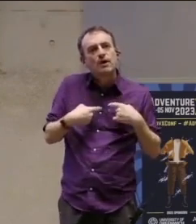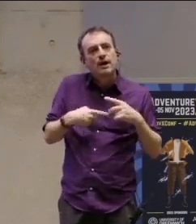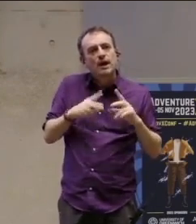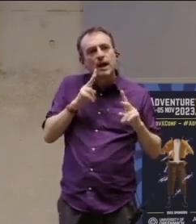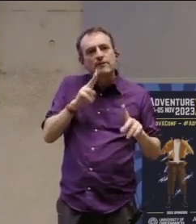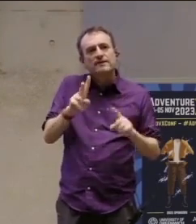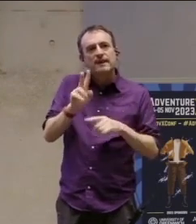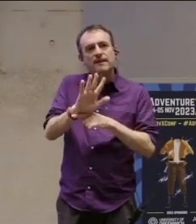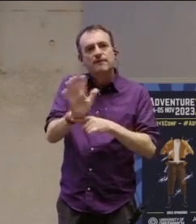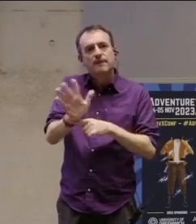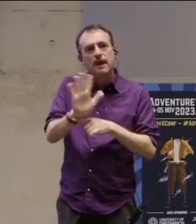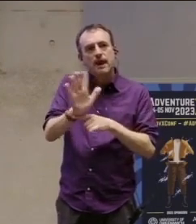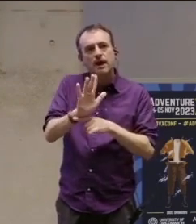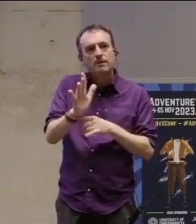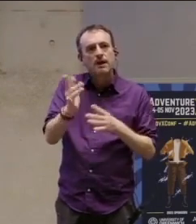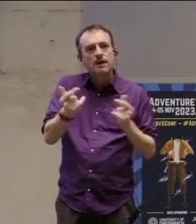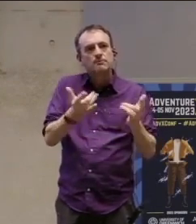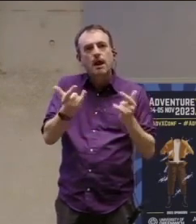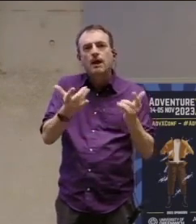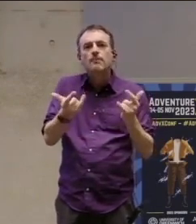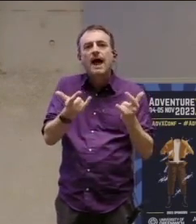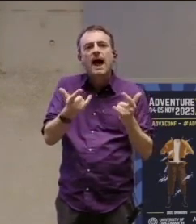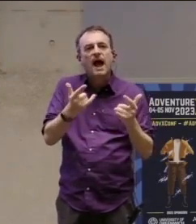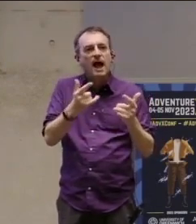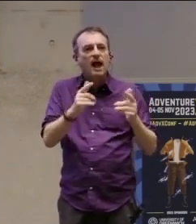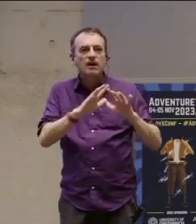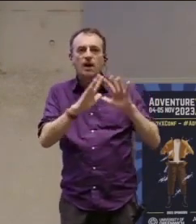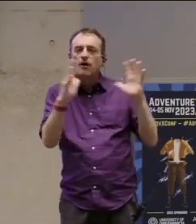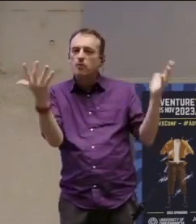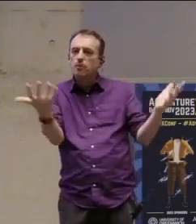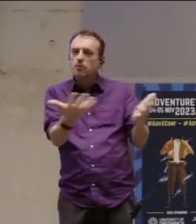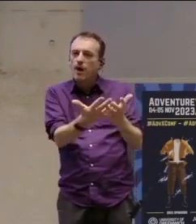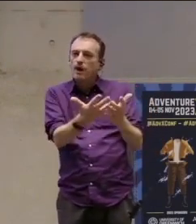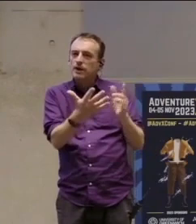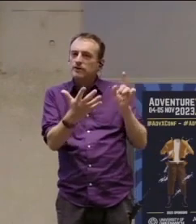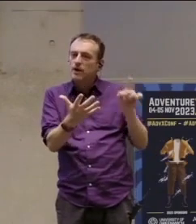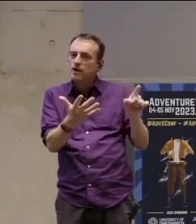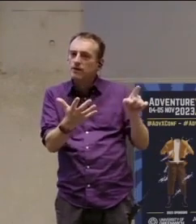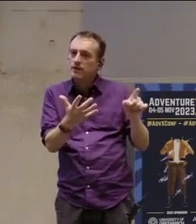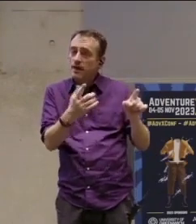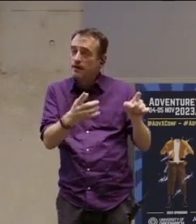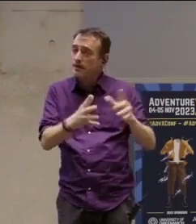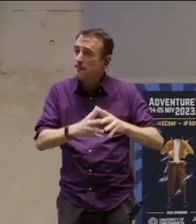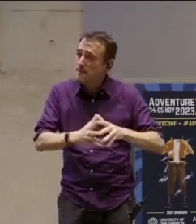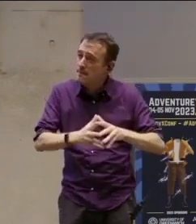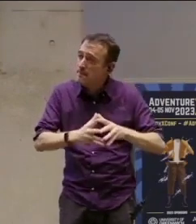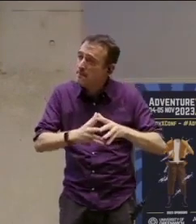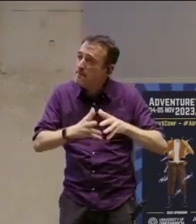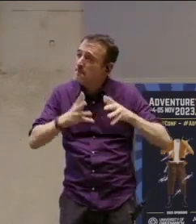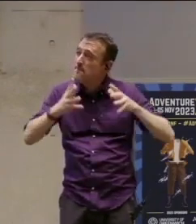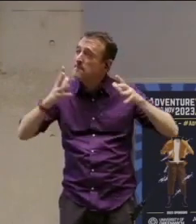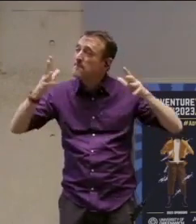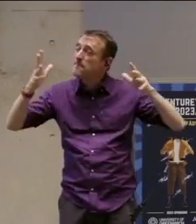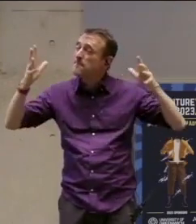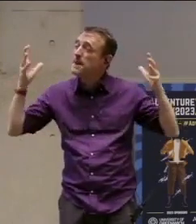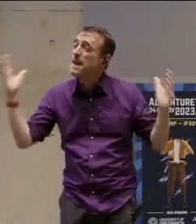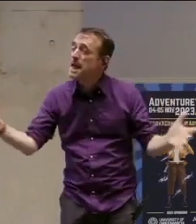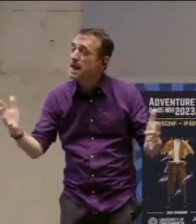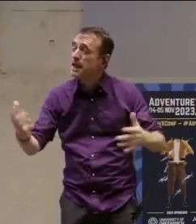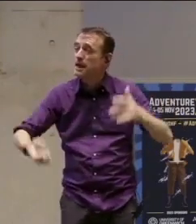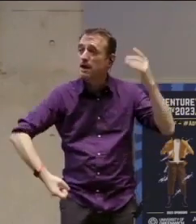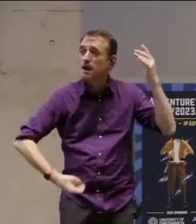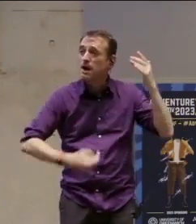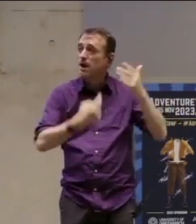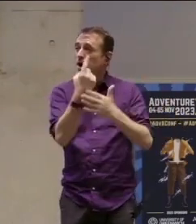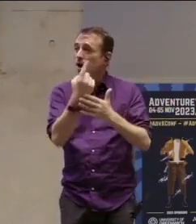mean? All right, so who here knows about Hobie? Exactly, Hobie was a really big deal. I'm not sure if anyone saw him online, but like, everyone was